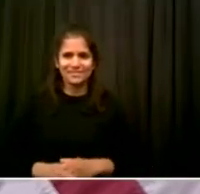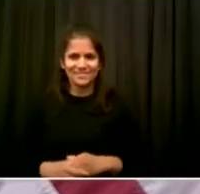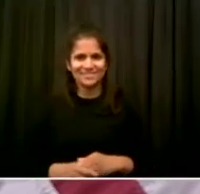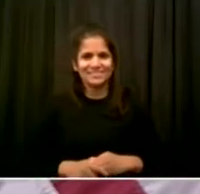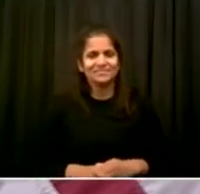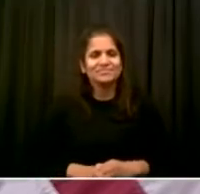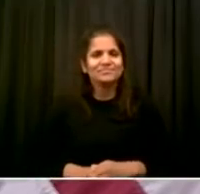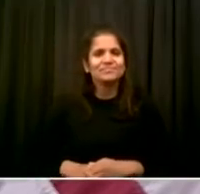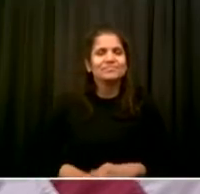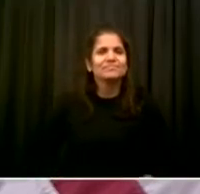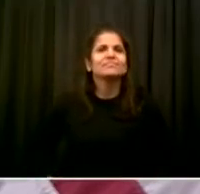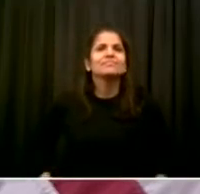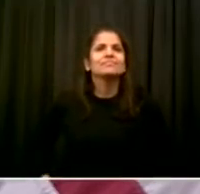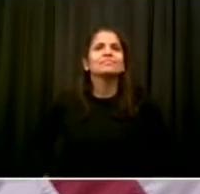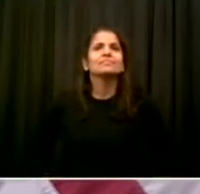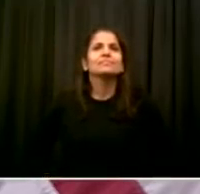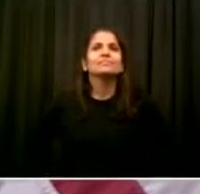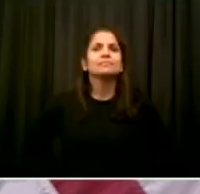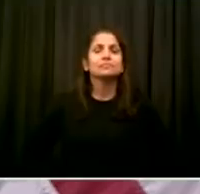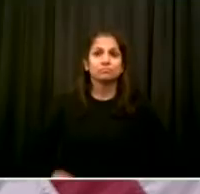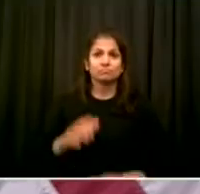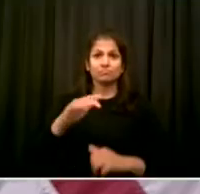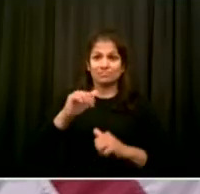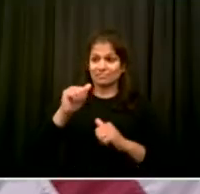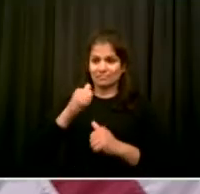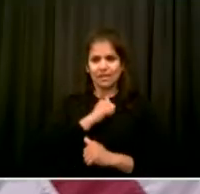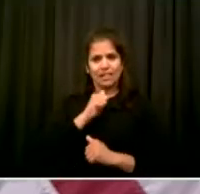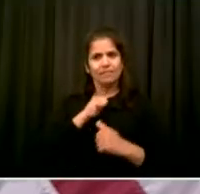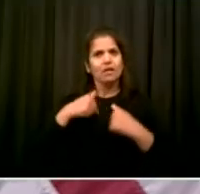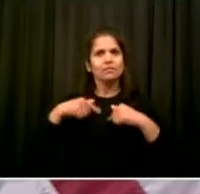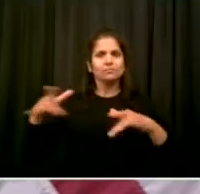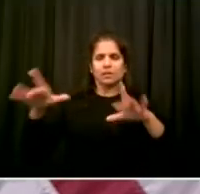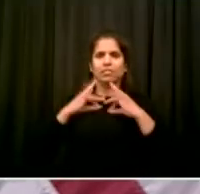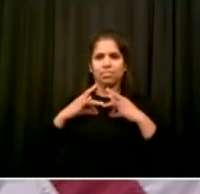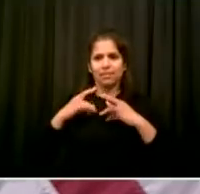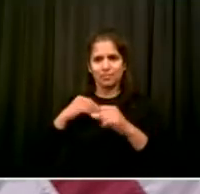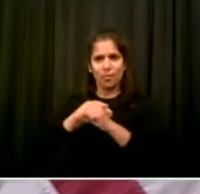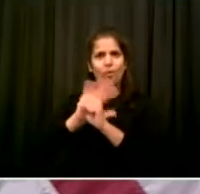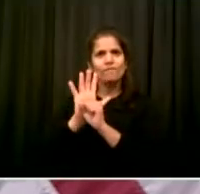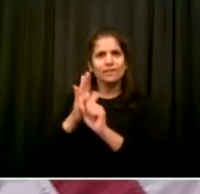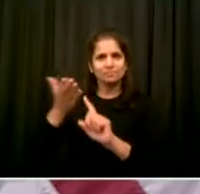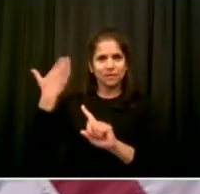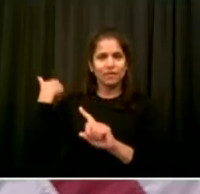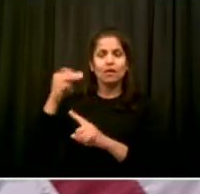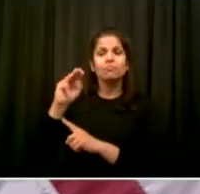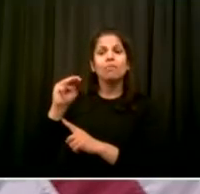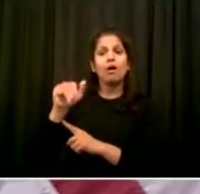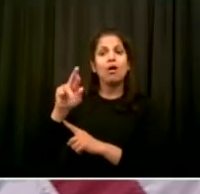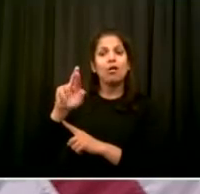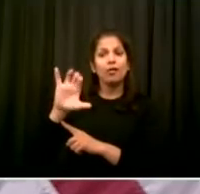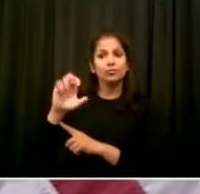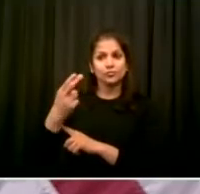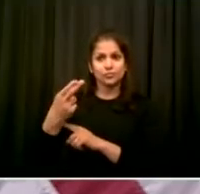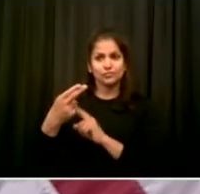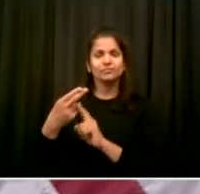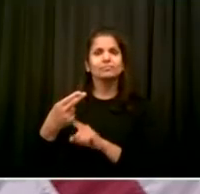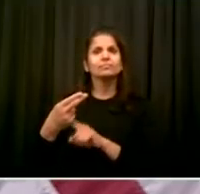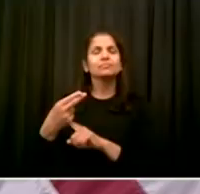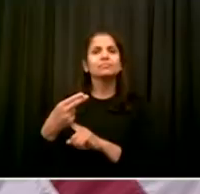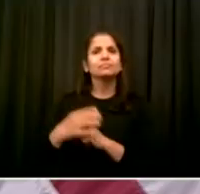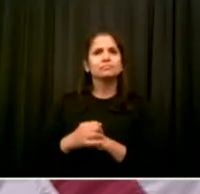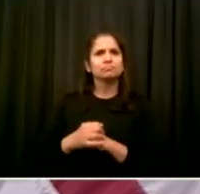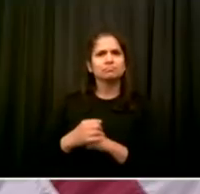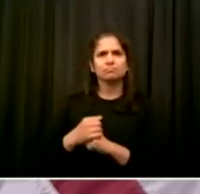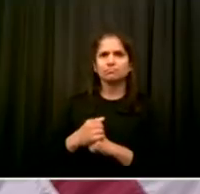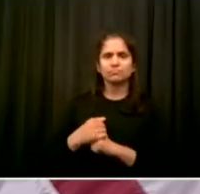March, coming home from one of your press conferences, and recovered quickly. I took the antibody test on Saturday, May